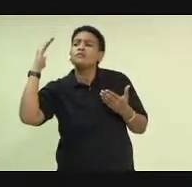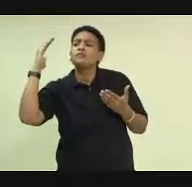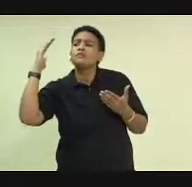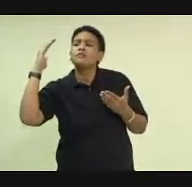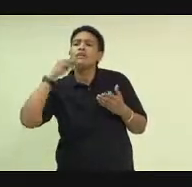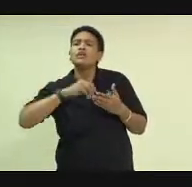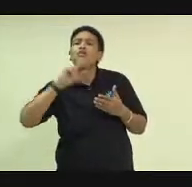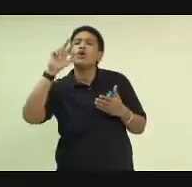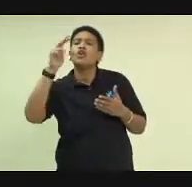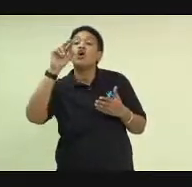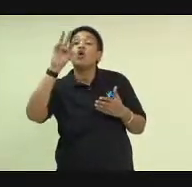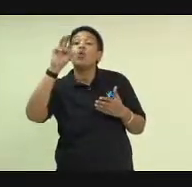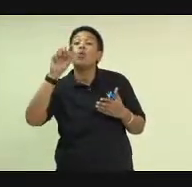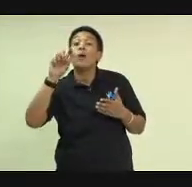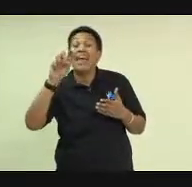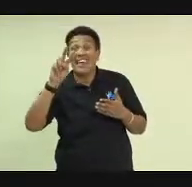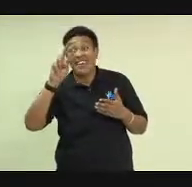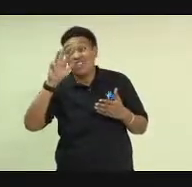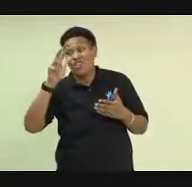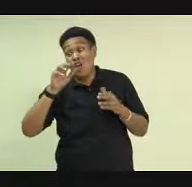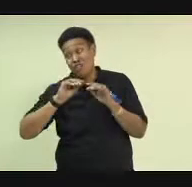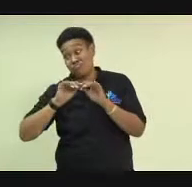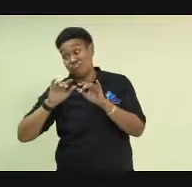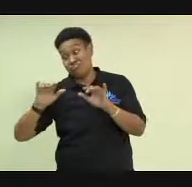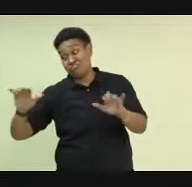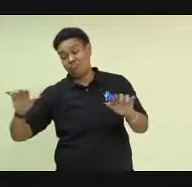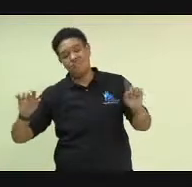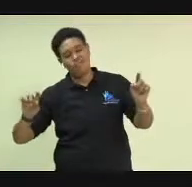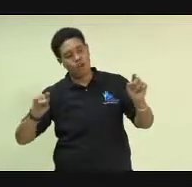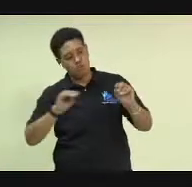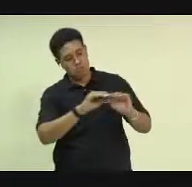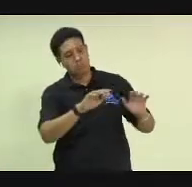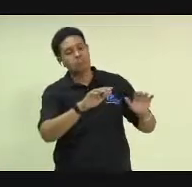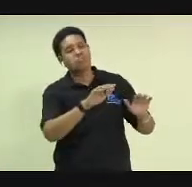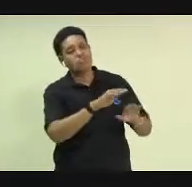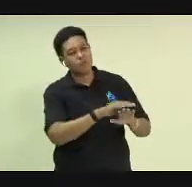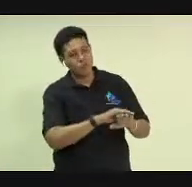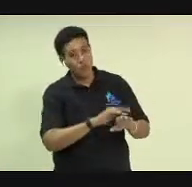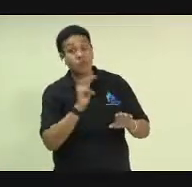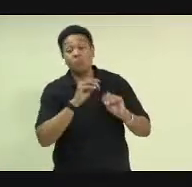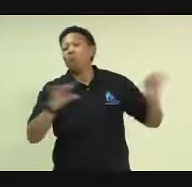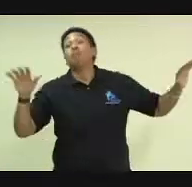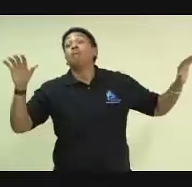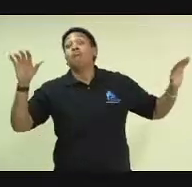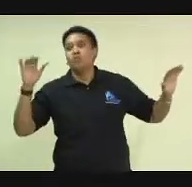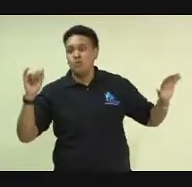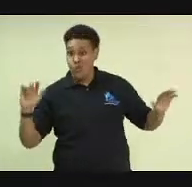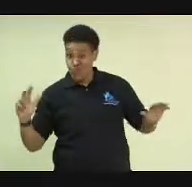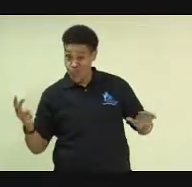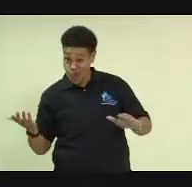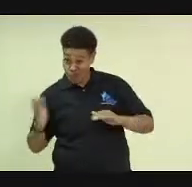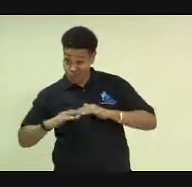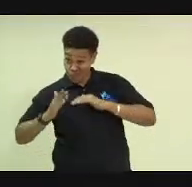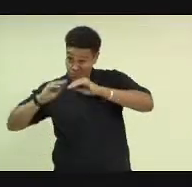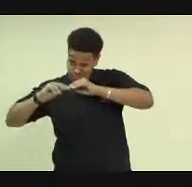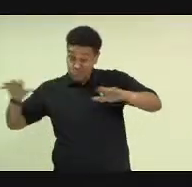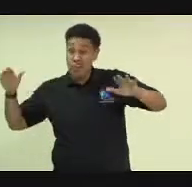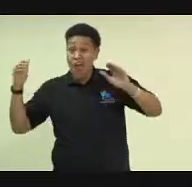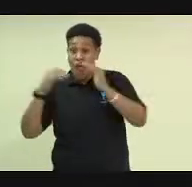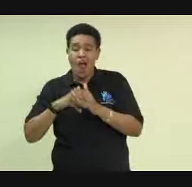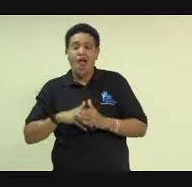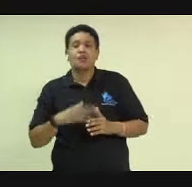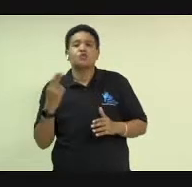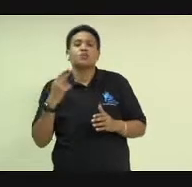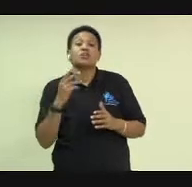a third wave, which would be, as using a phrase from the